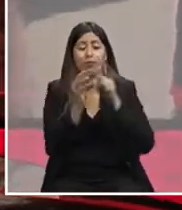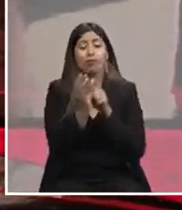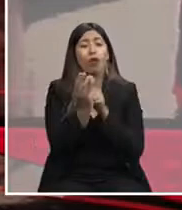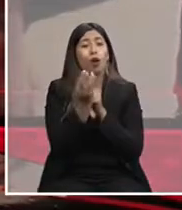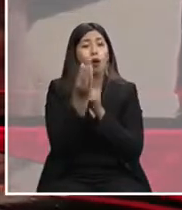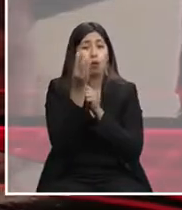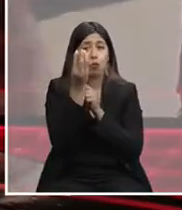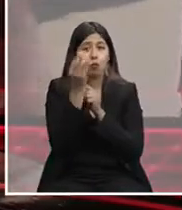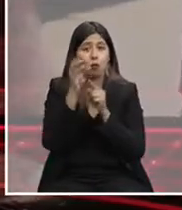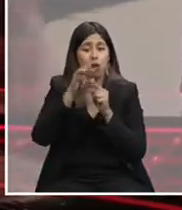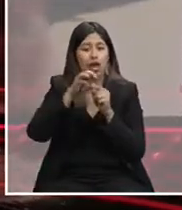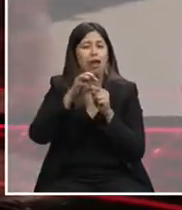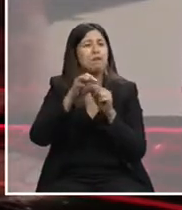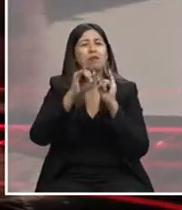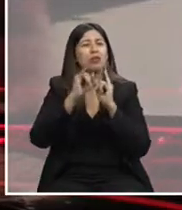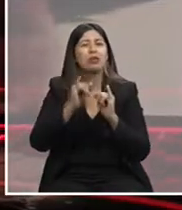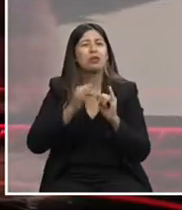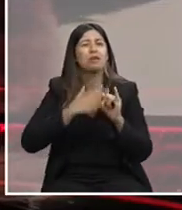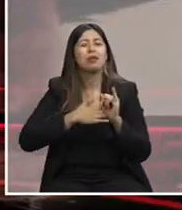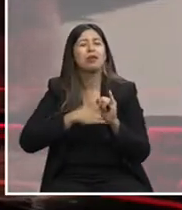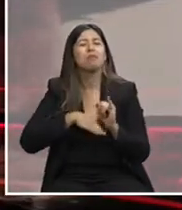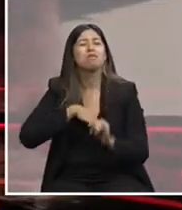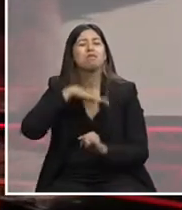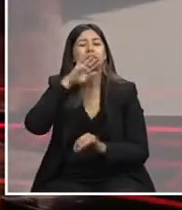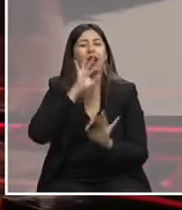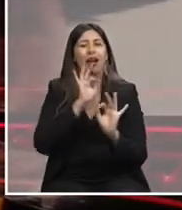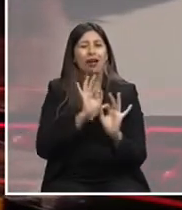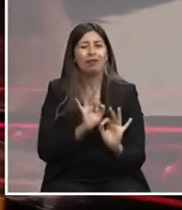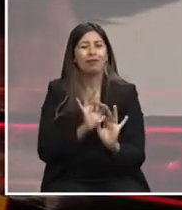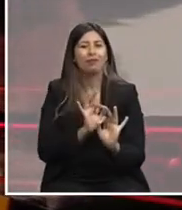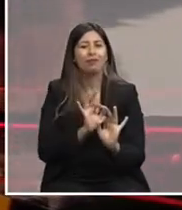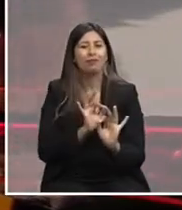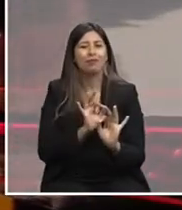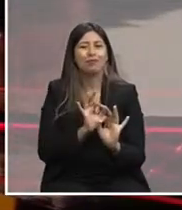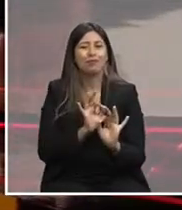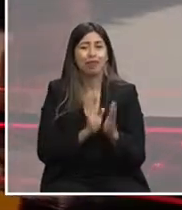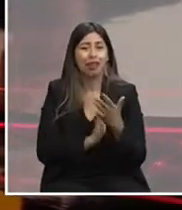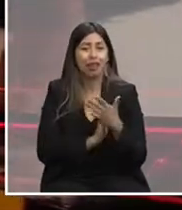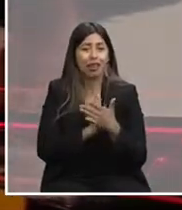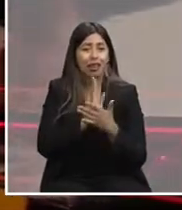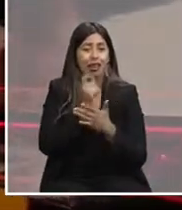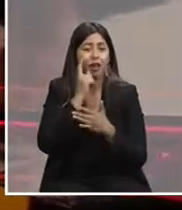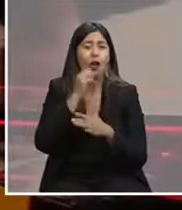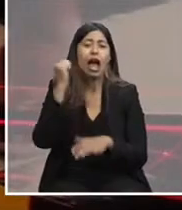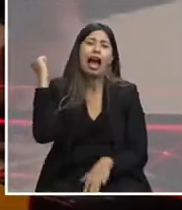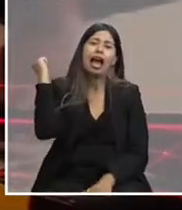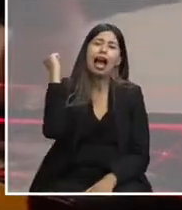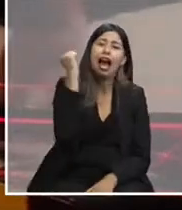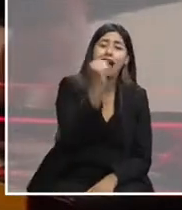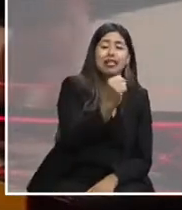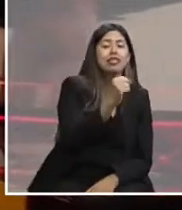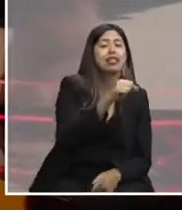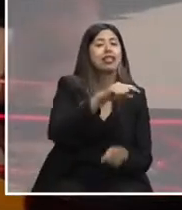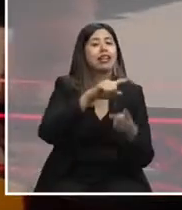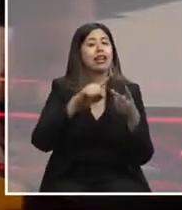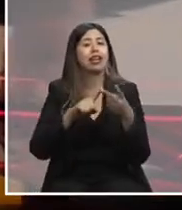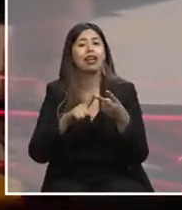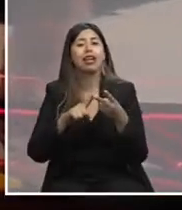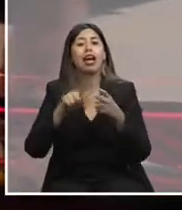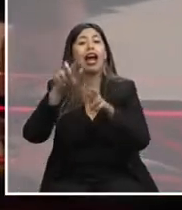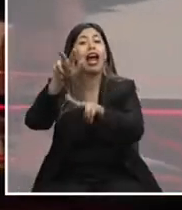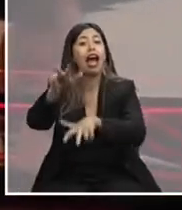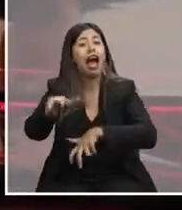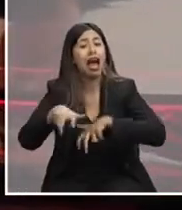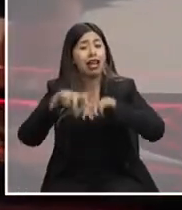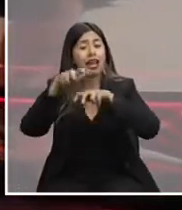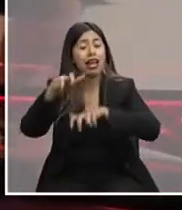plow, cattle breeding and agriculture, which allowed more food to be produced, then pesticides and fertilizers, which